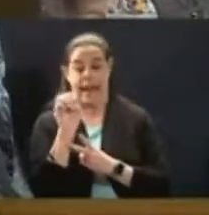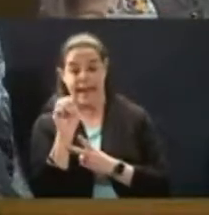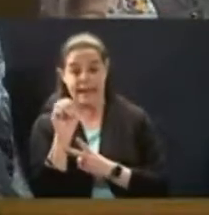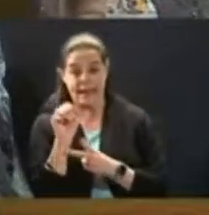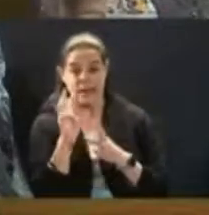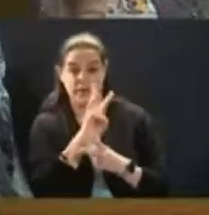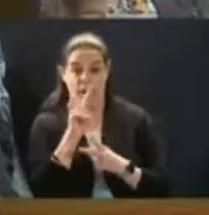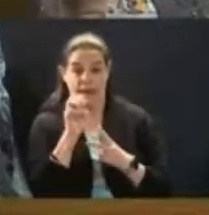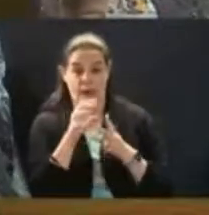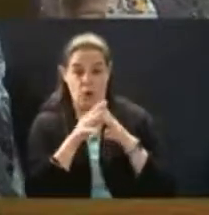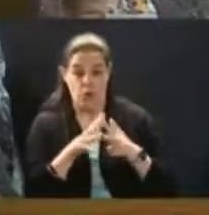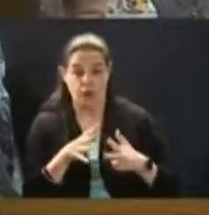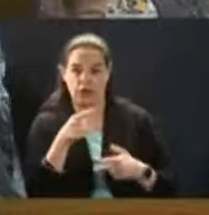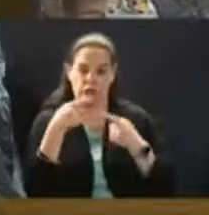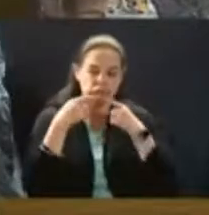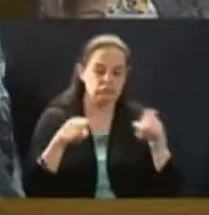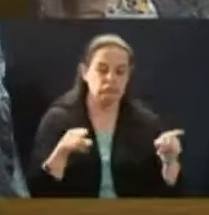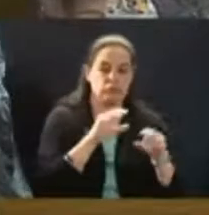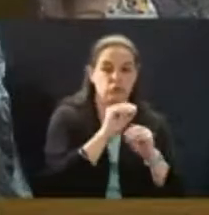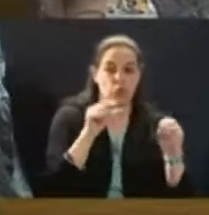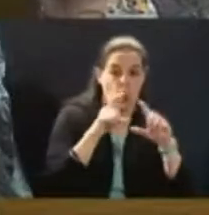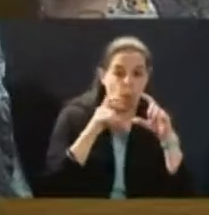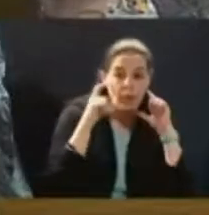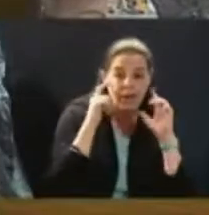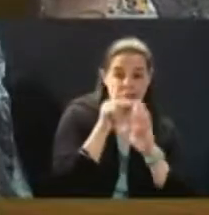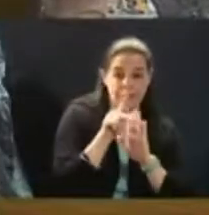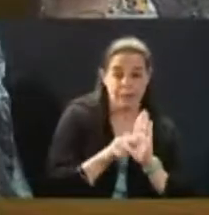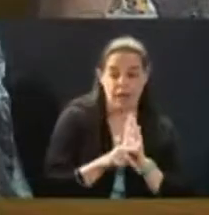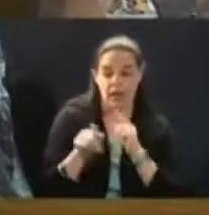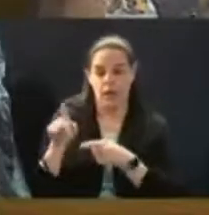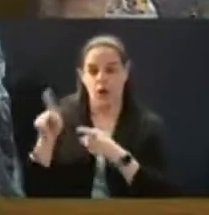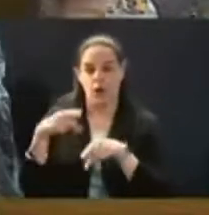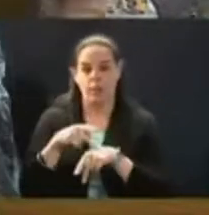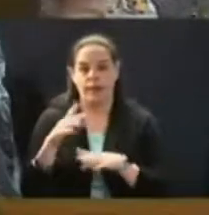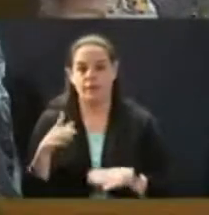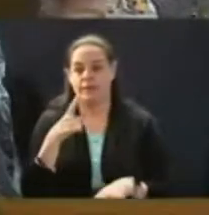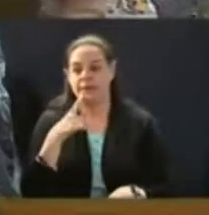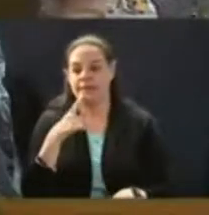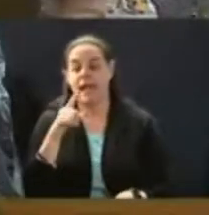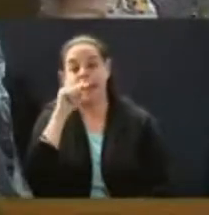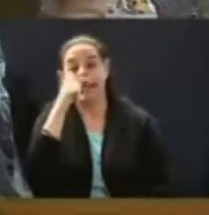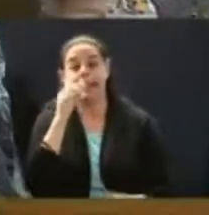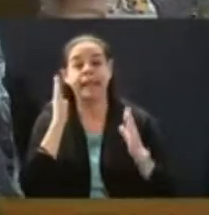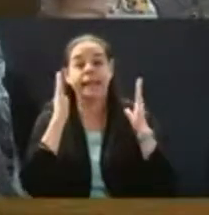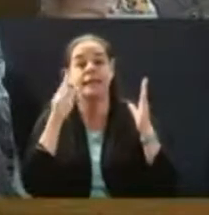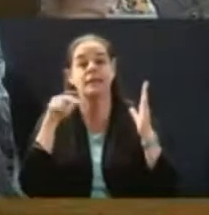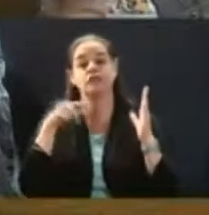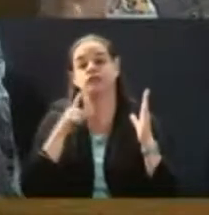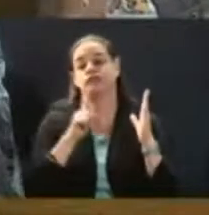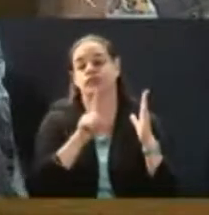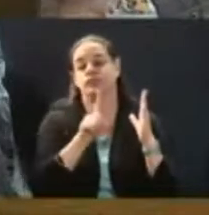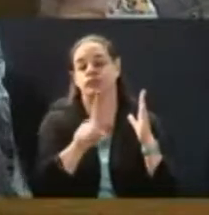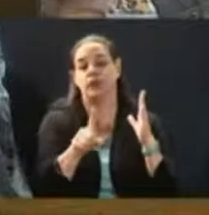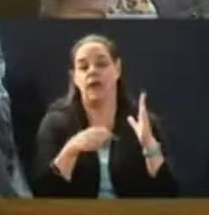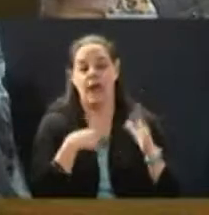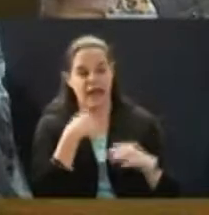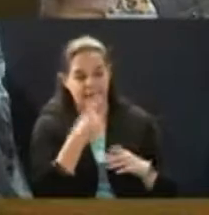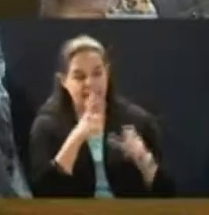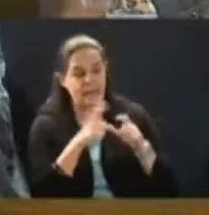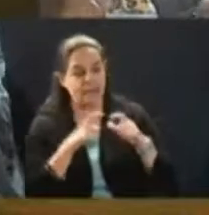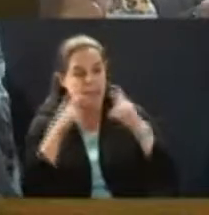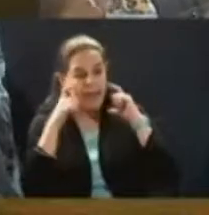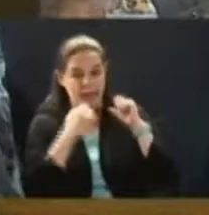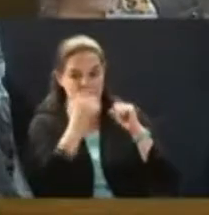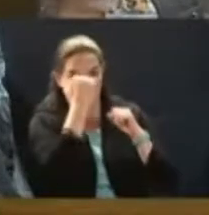come out with the no mask policy. The principal said, you know, the kid's walking down the hall, and I tell him to put his mask